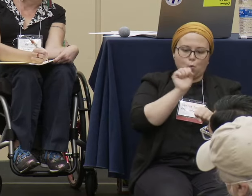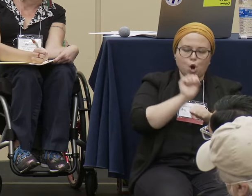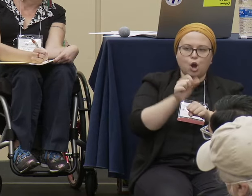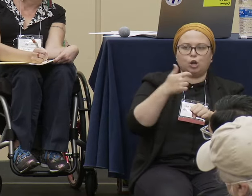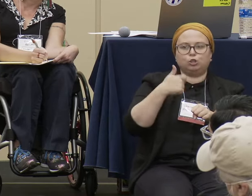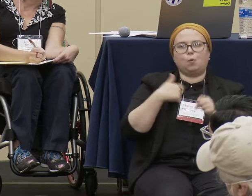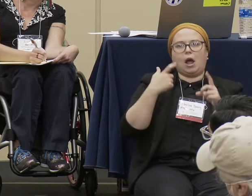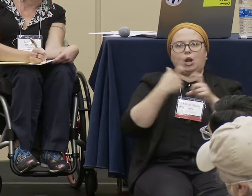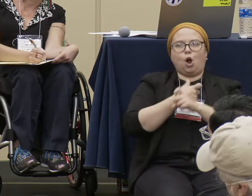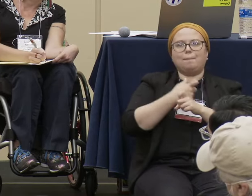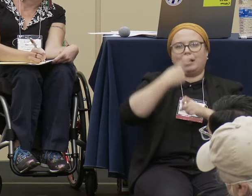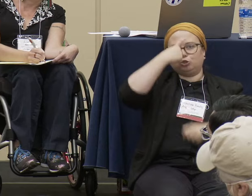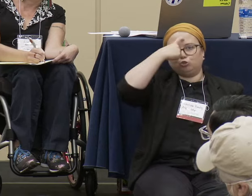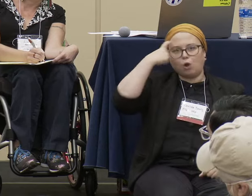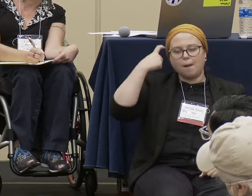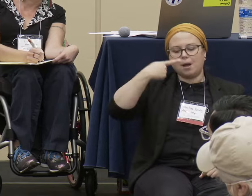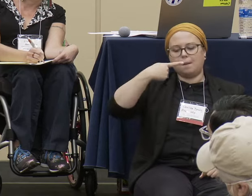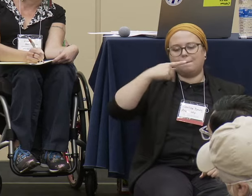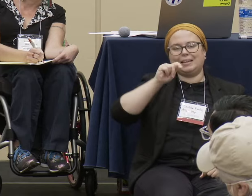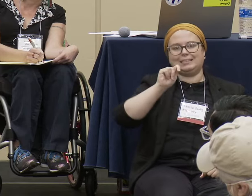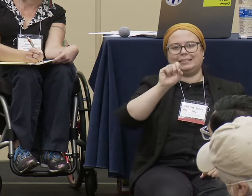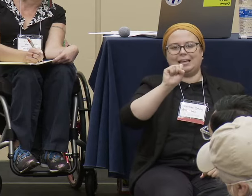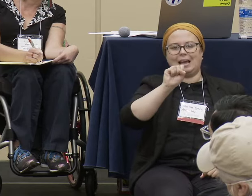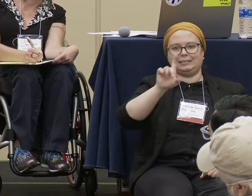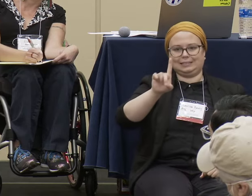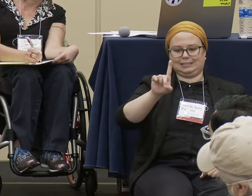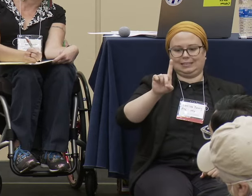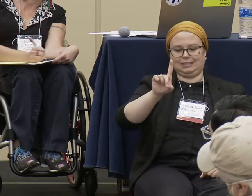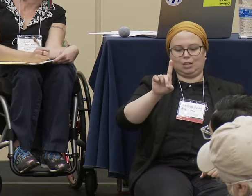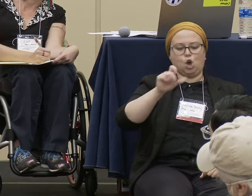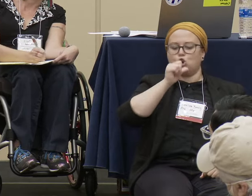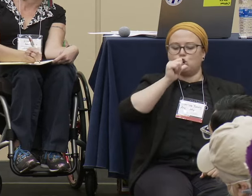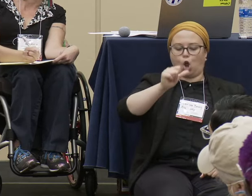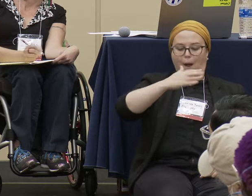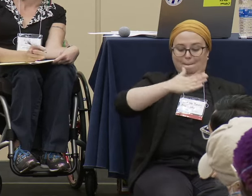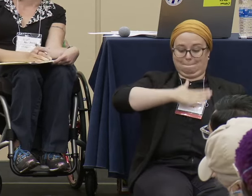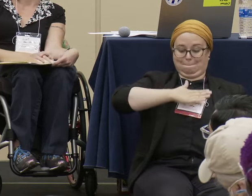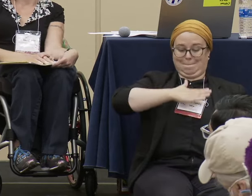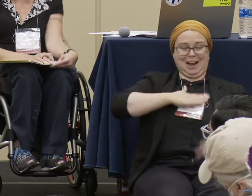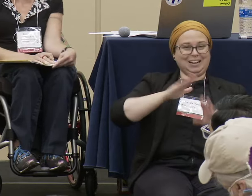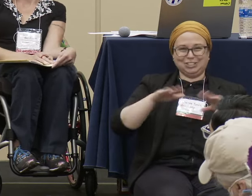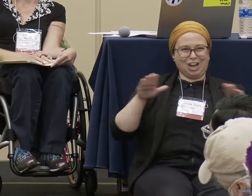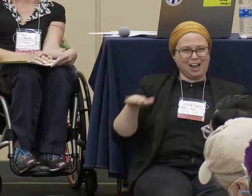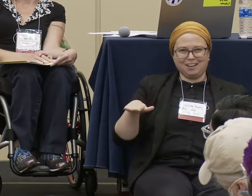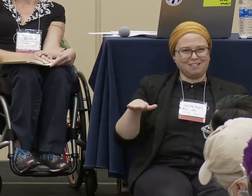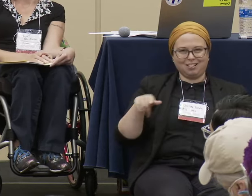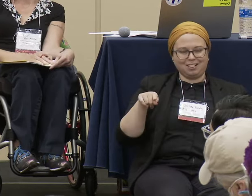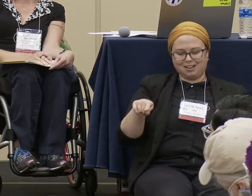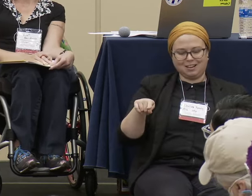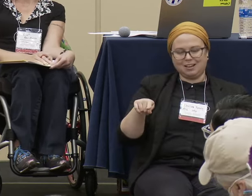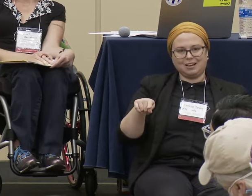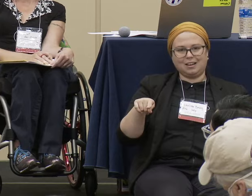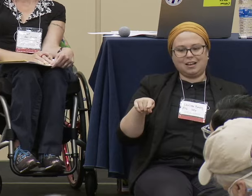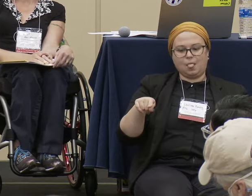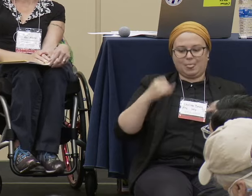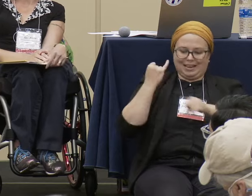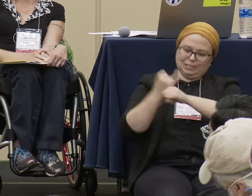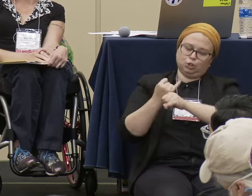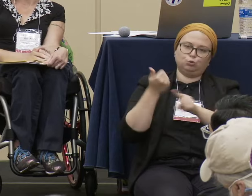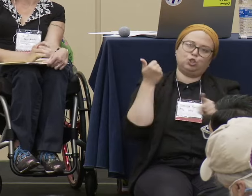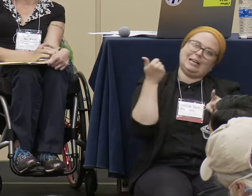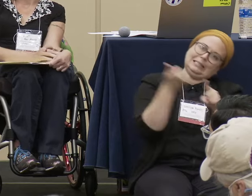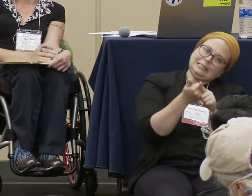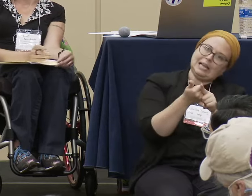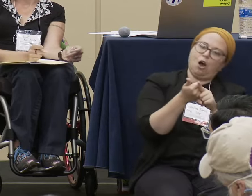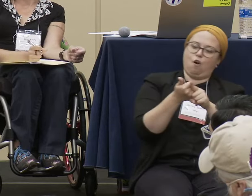PTSD, but it's not from my child, and this is what we need to talk about. It's from the institutions that